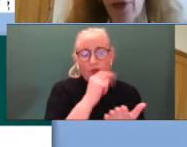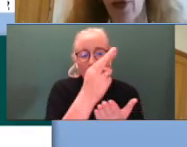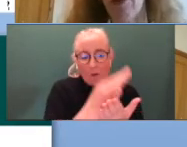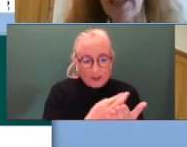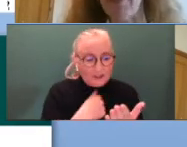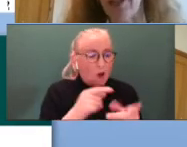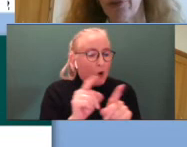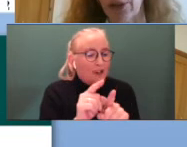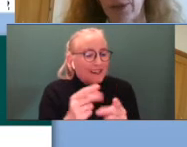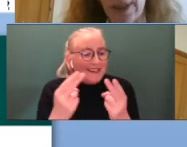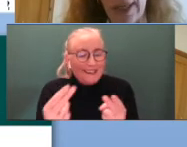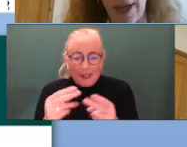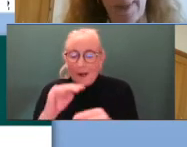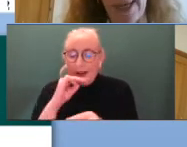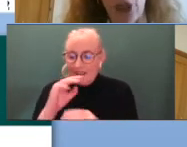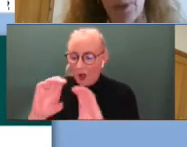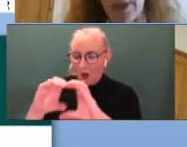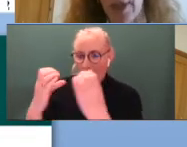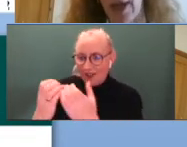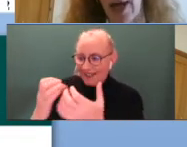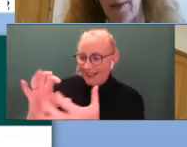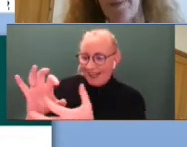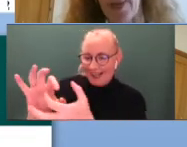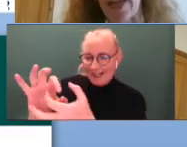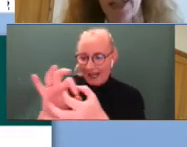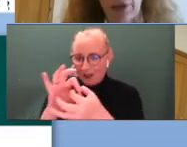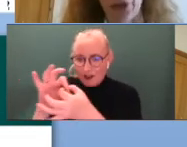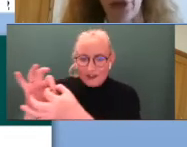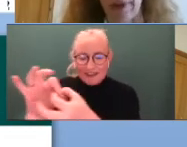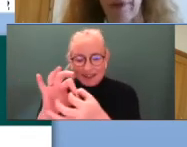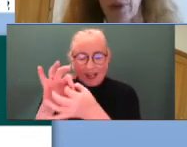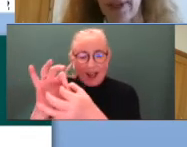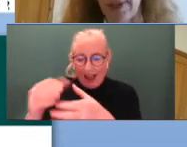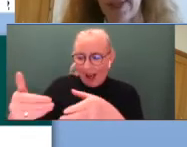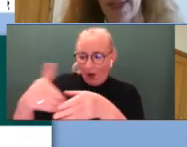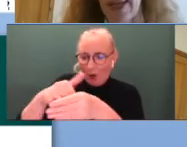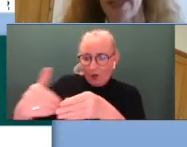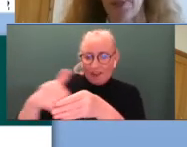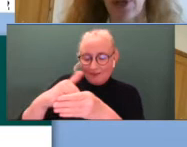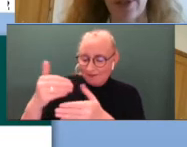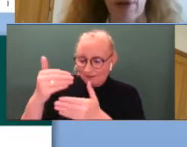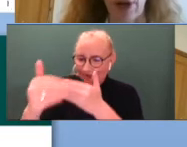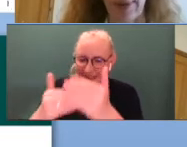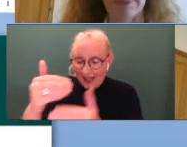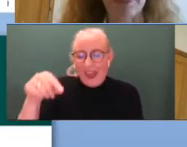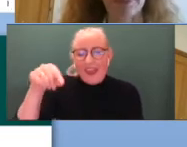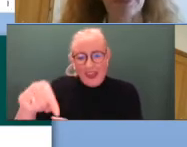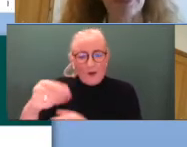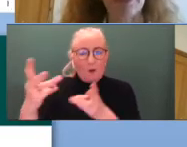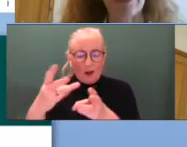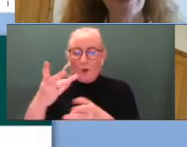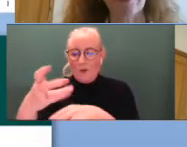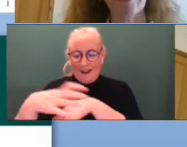for really meaningful community engagement and inclusion going forward. So it is work that's ongoing.